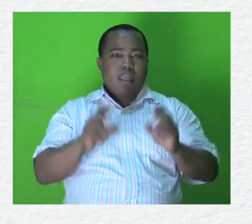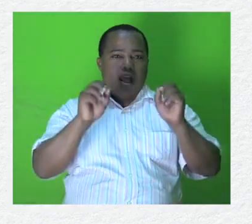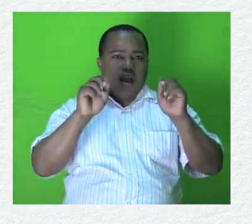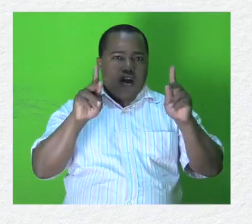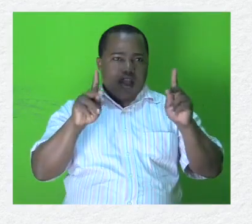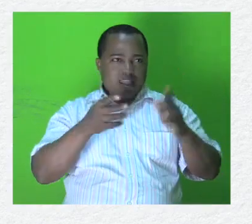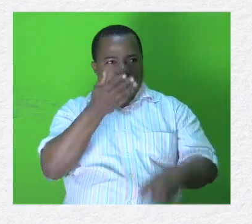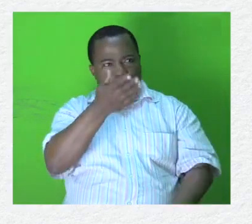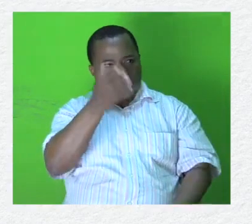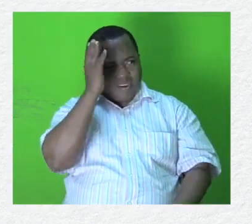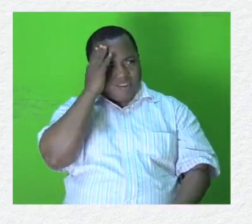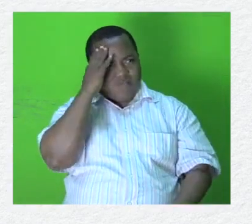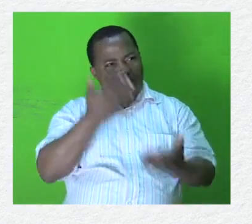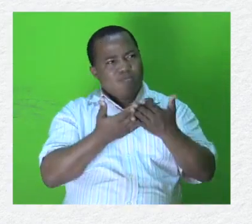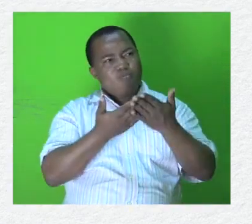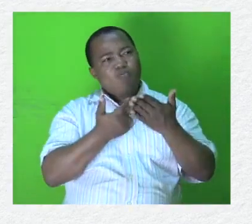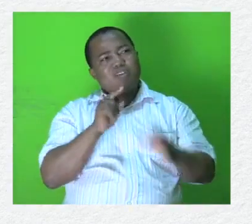Do you know why?